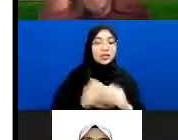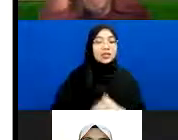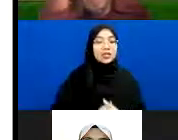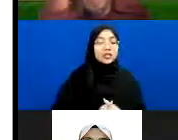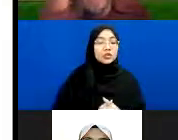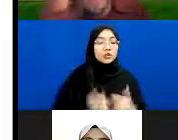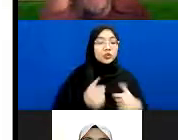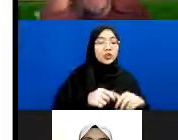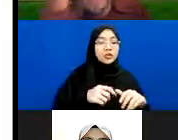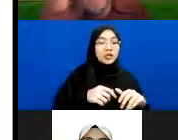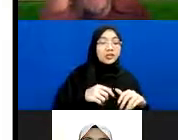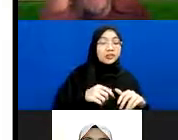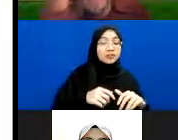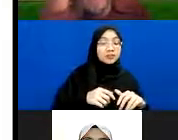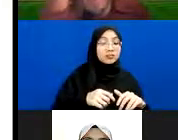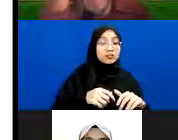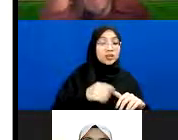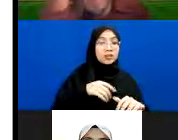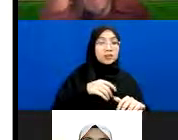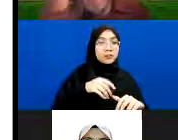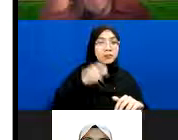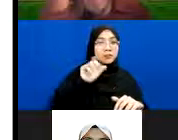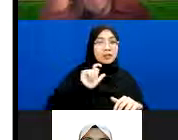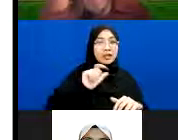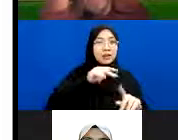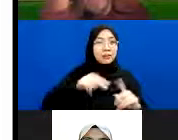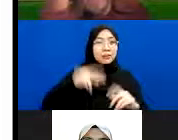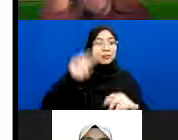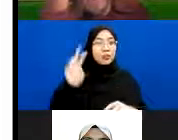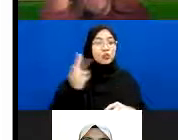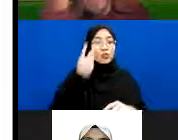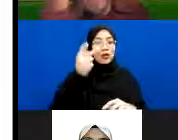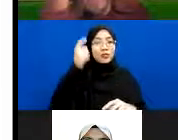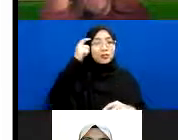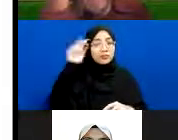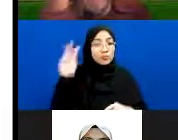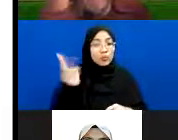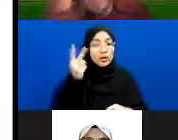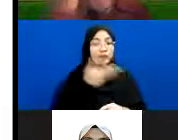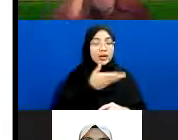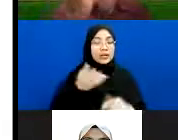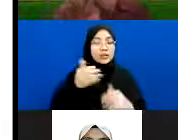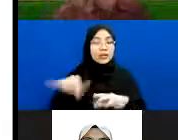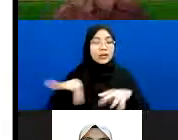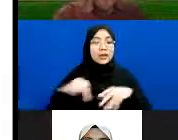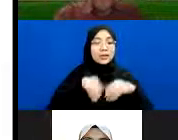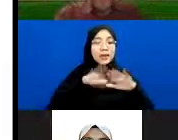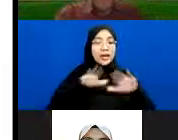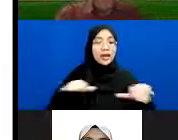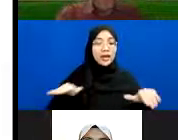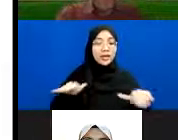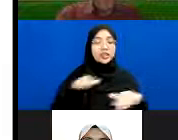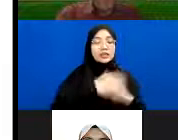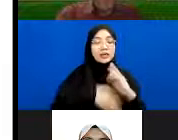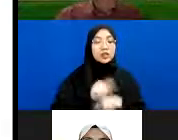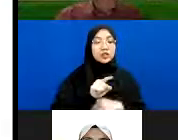still unmindful in the acceptance and perception of inclusion in the aspects of sentiments